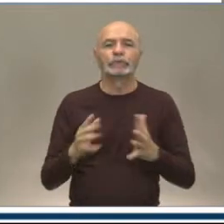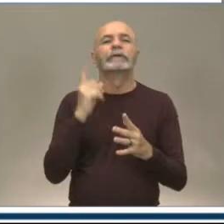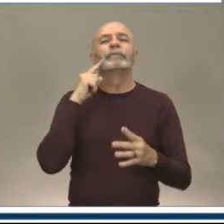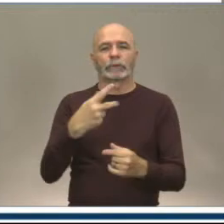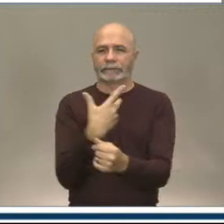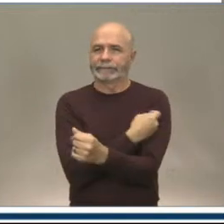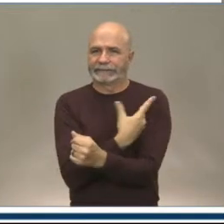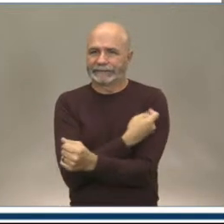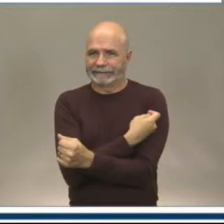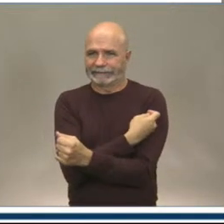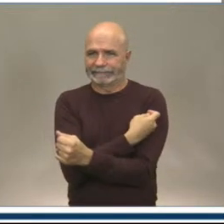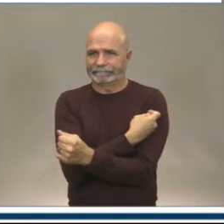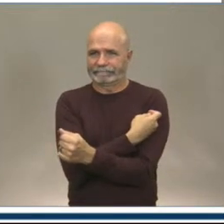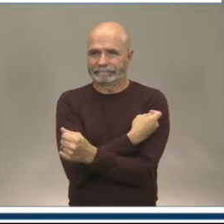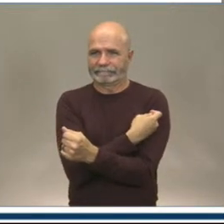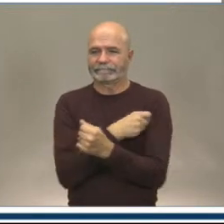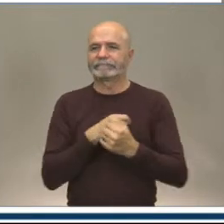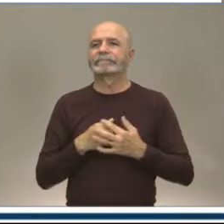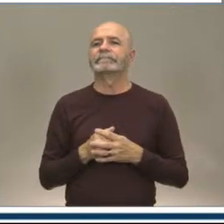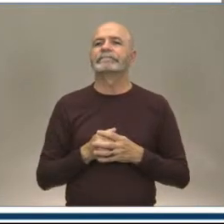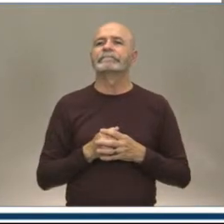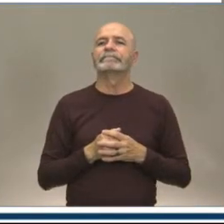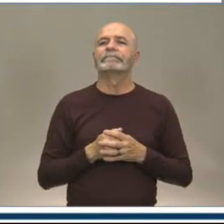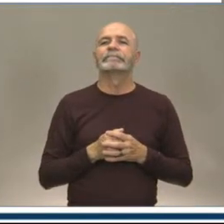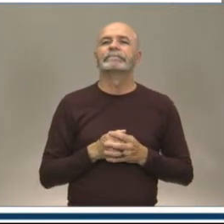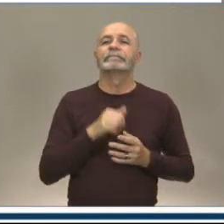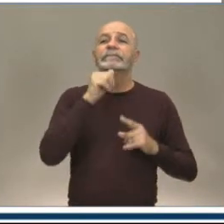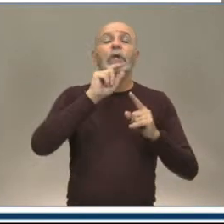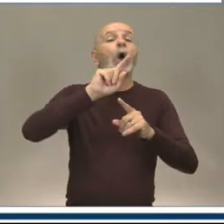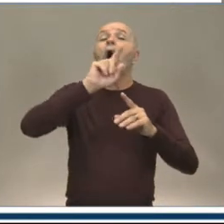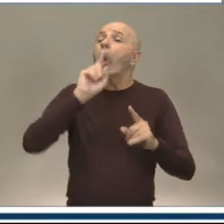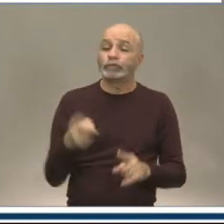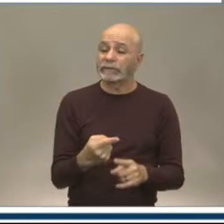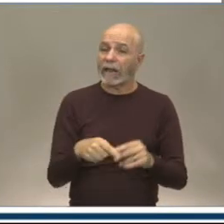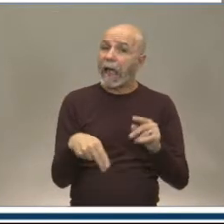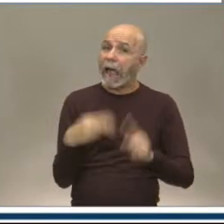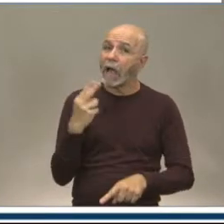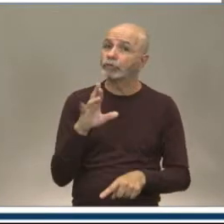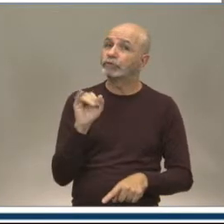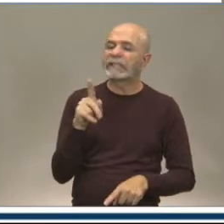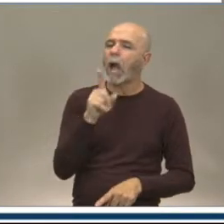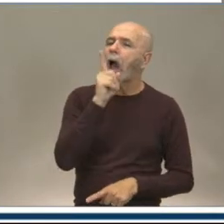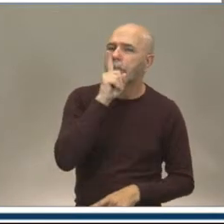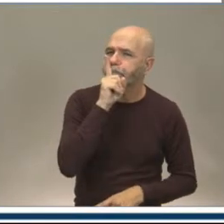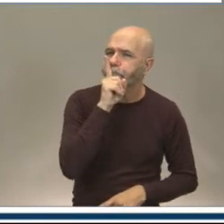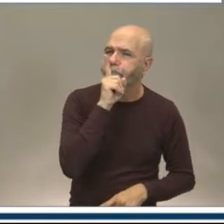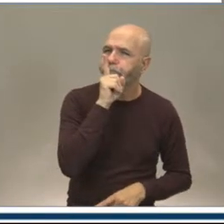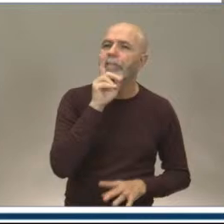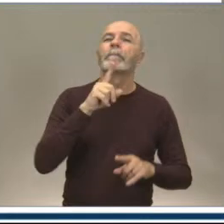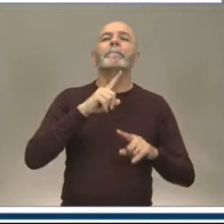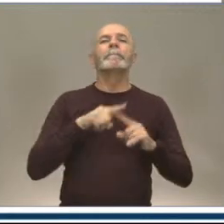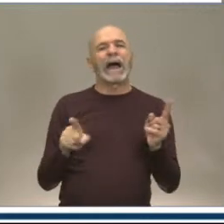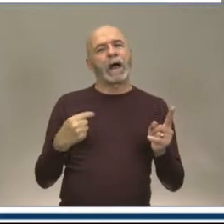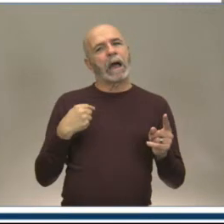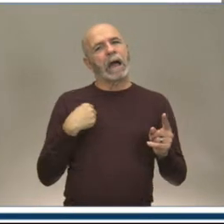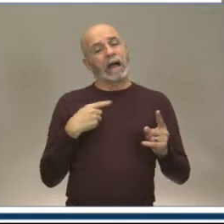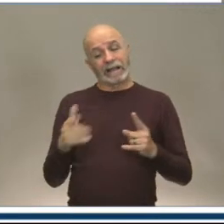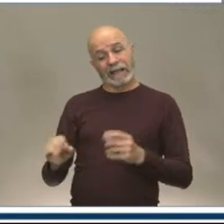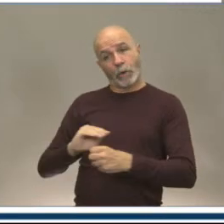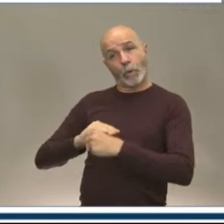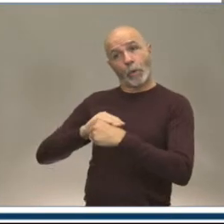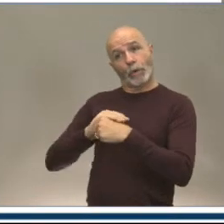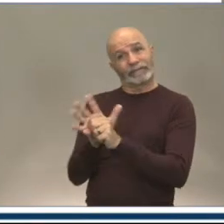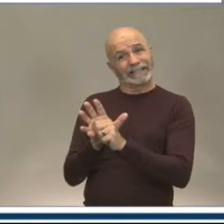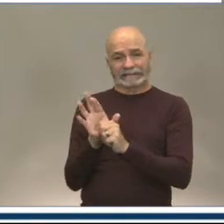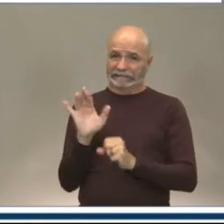in broader beyond just about the risks of the virus and any possible risks of the vaccine, and acknowledge that